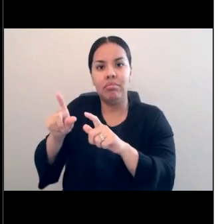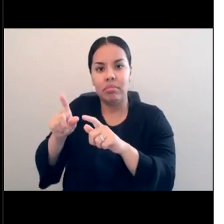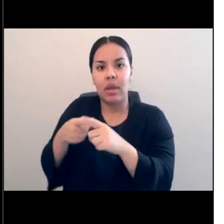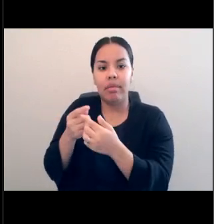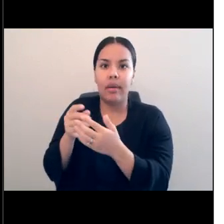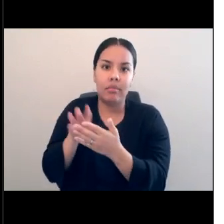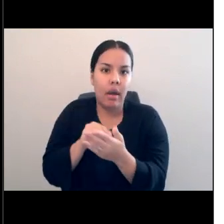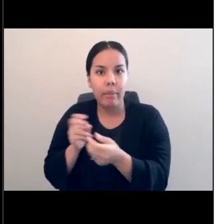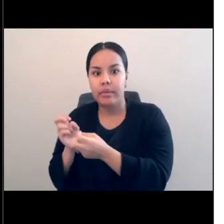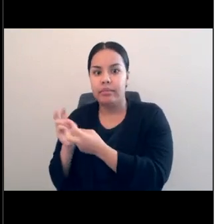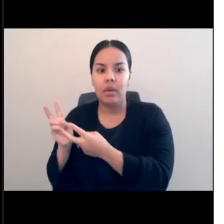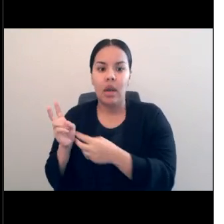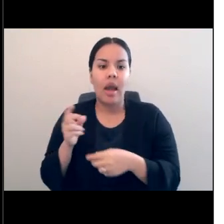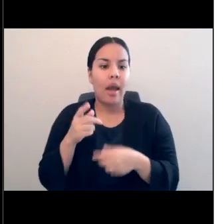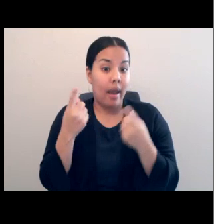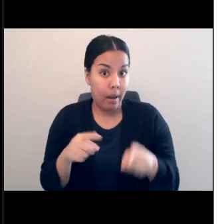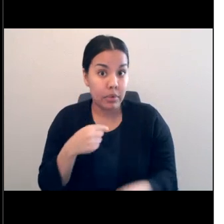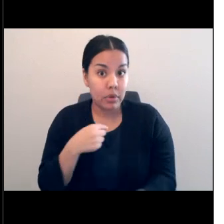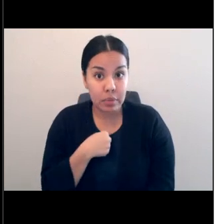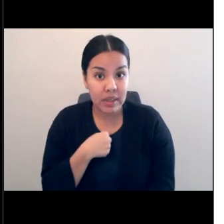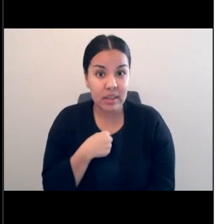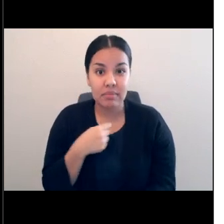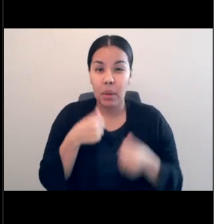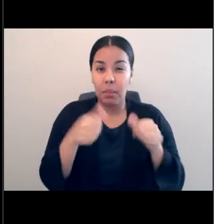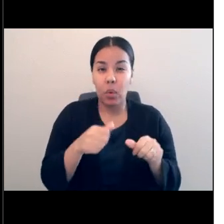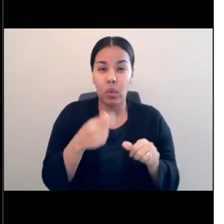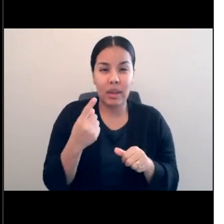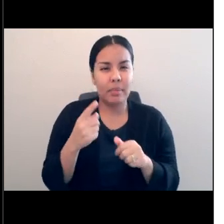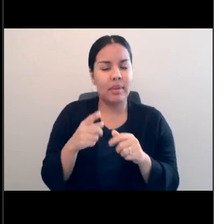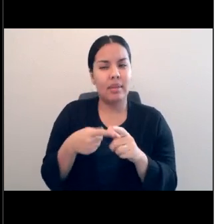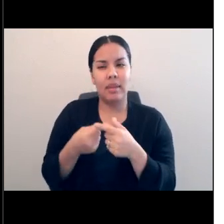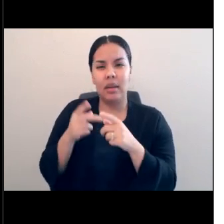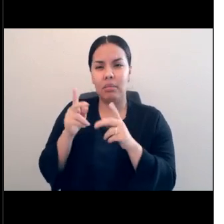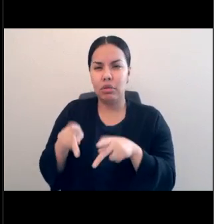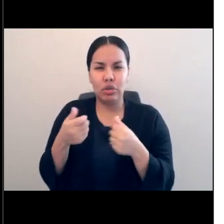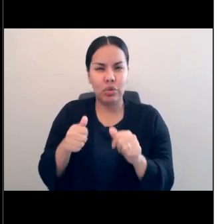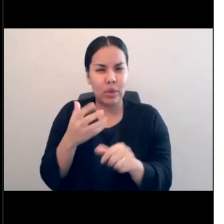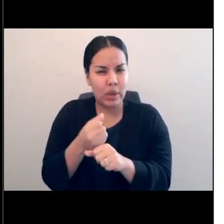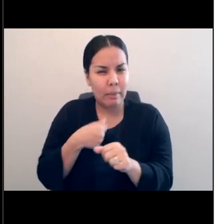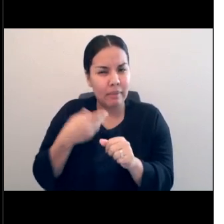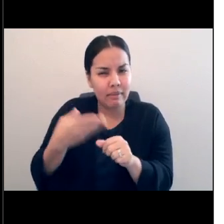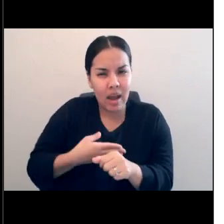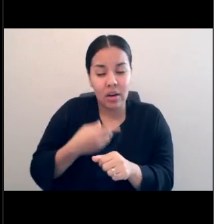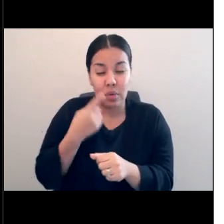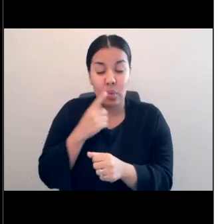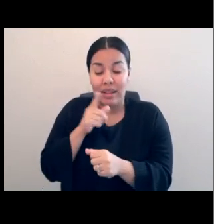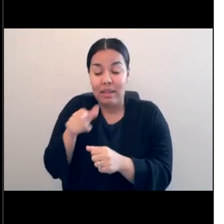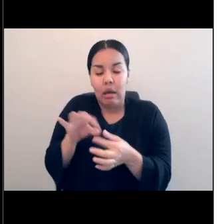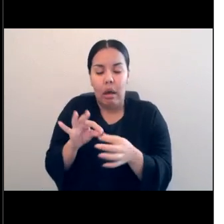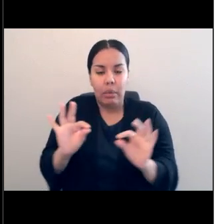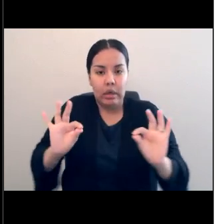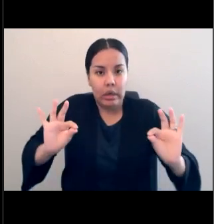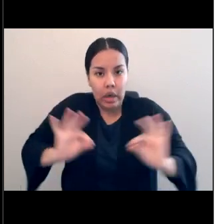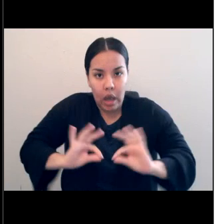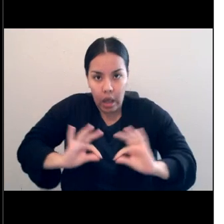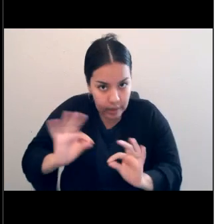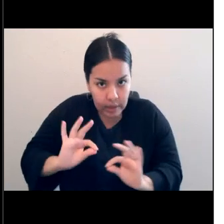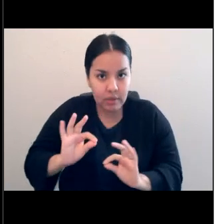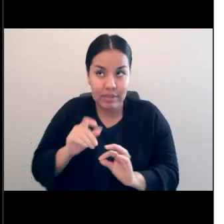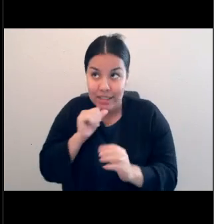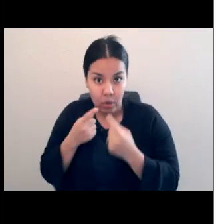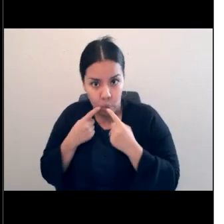it got screenshotted, and the person tried to get me fired for nothing. There was nothing there, which is obviously why it didn't work, but it's